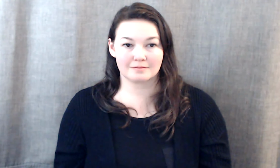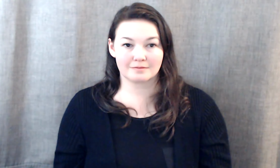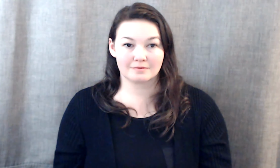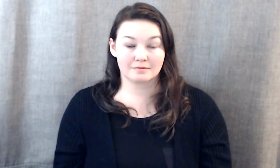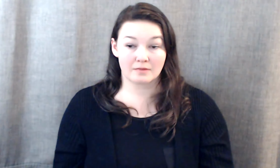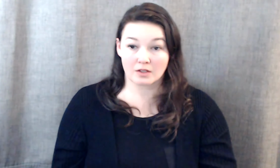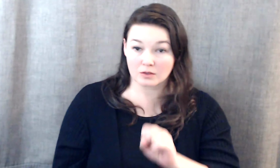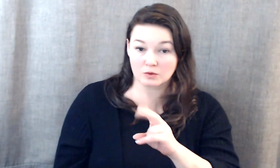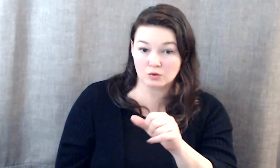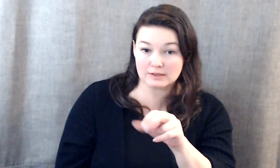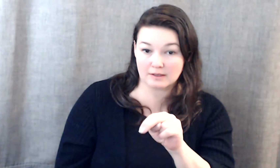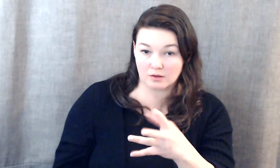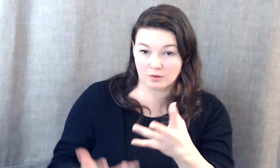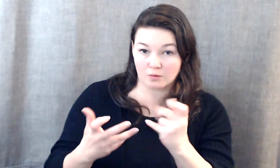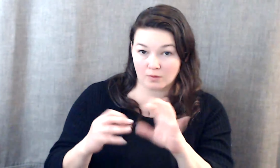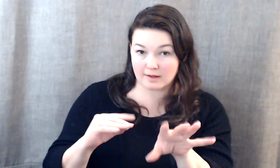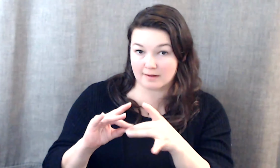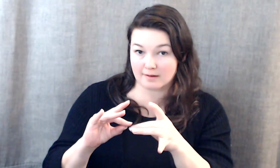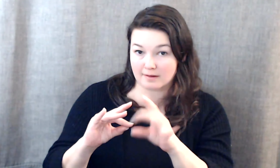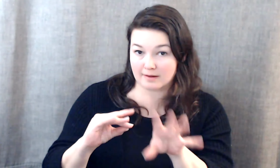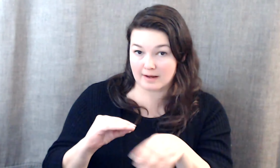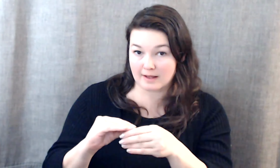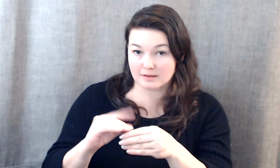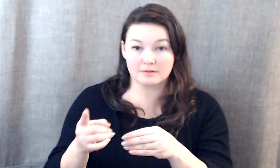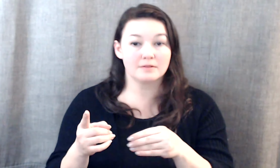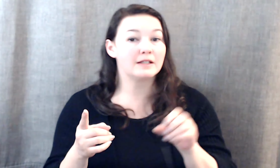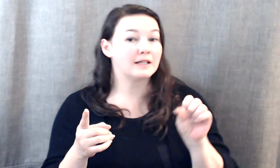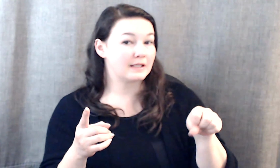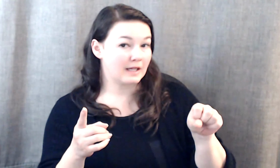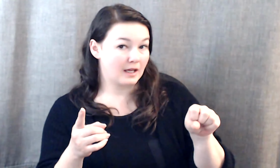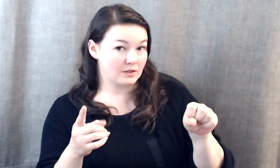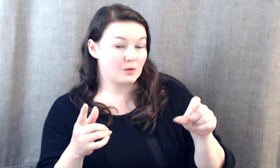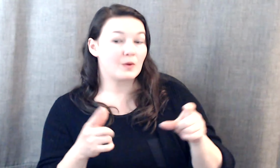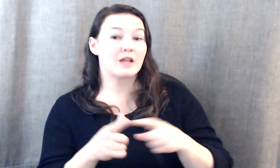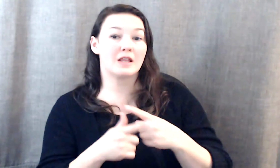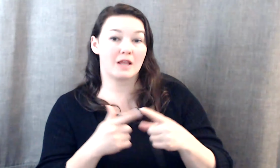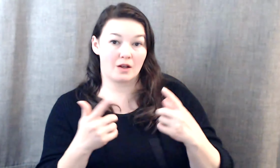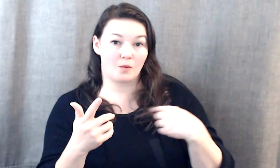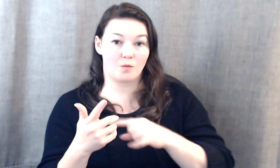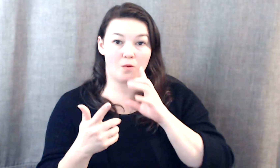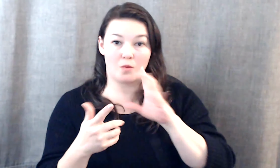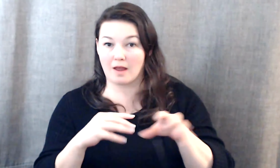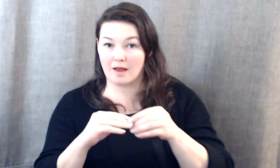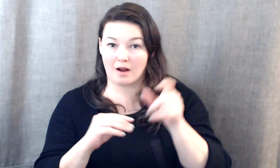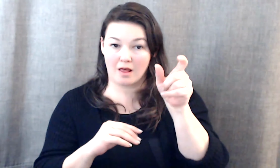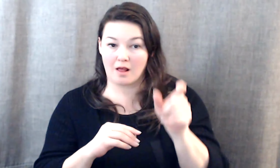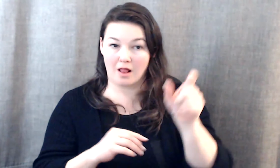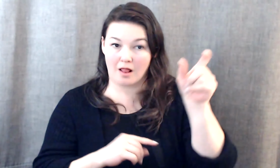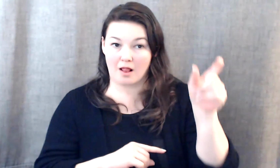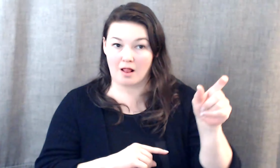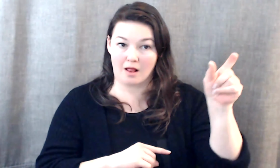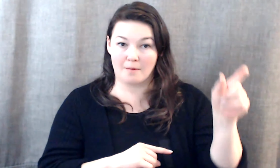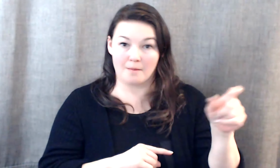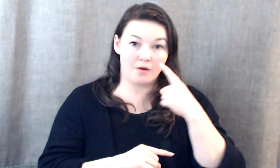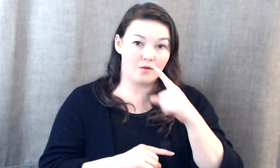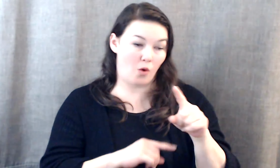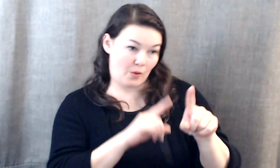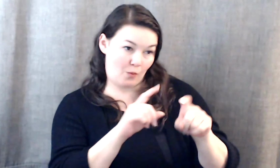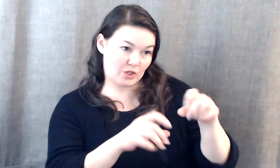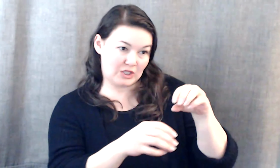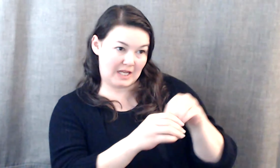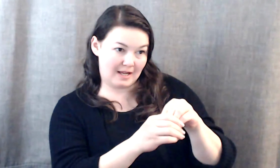Susan, do you have something you wanted to add? Yeah, and then additionally, what we'll add is we'll add some columns for those questions that I put in the chat so that